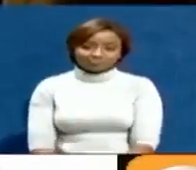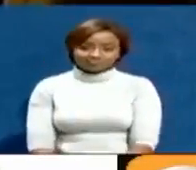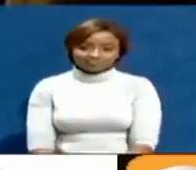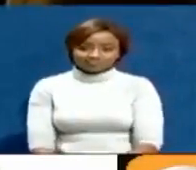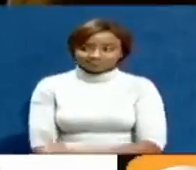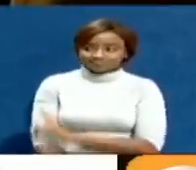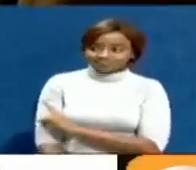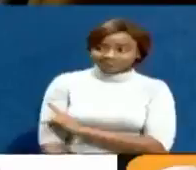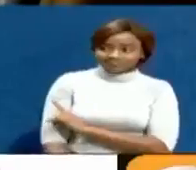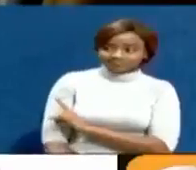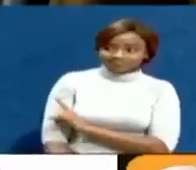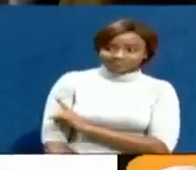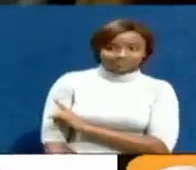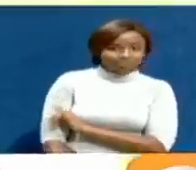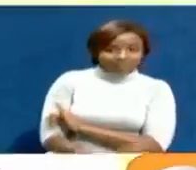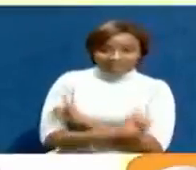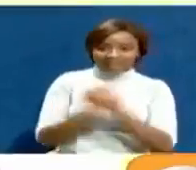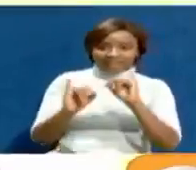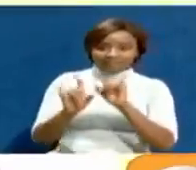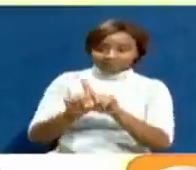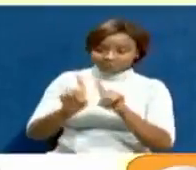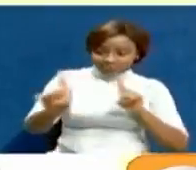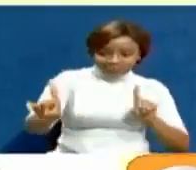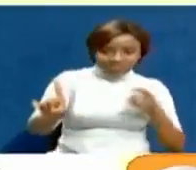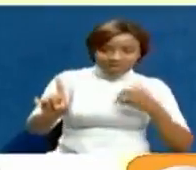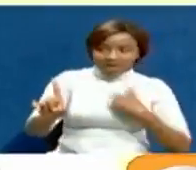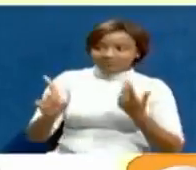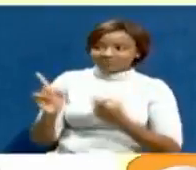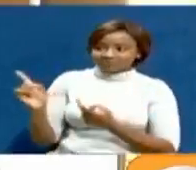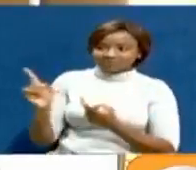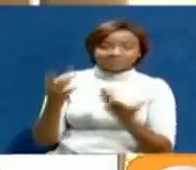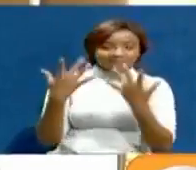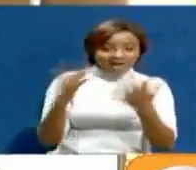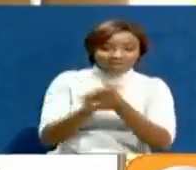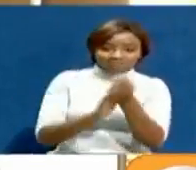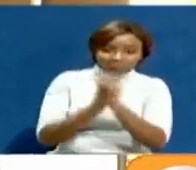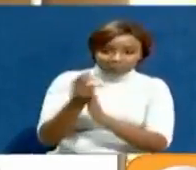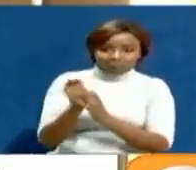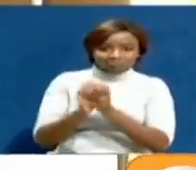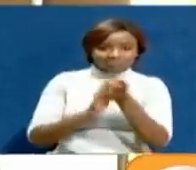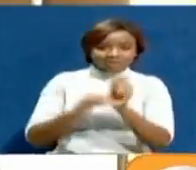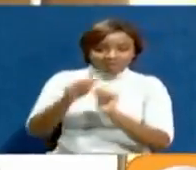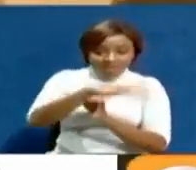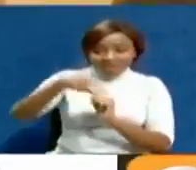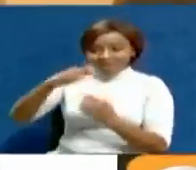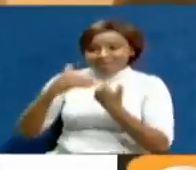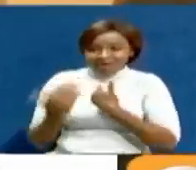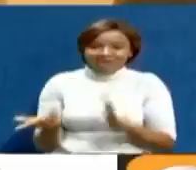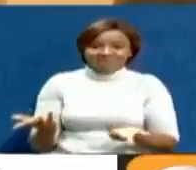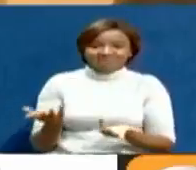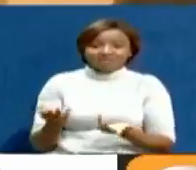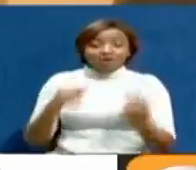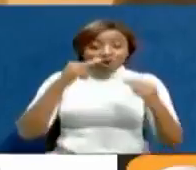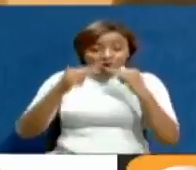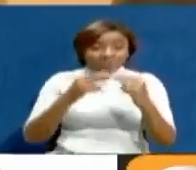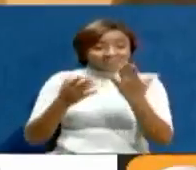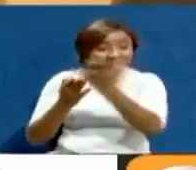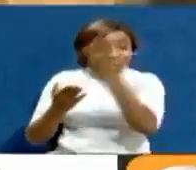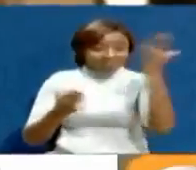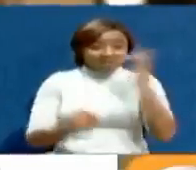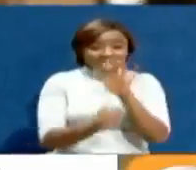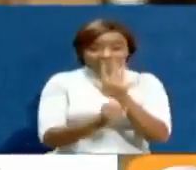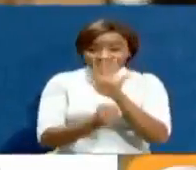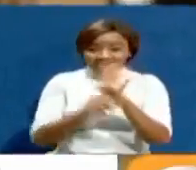From the social distancing floor decals to hand washing and sanitizing points, the hotel industry put in